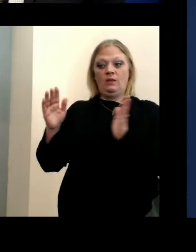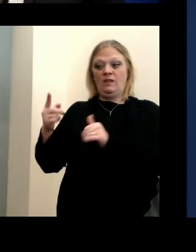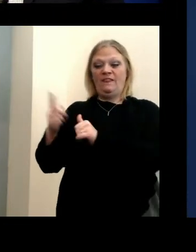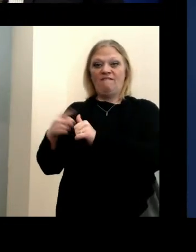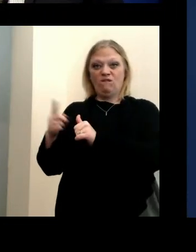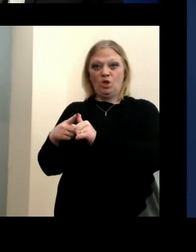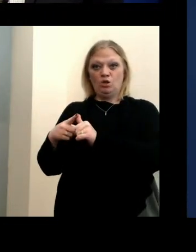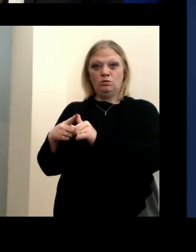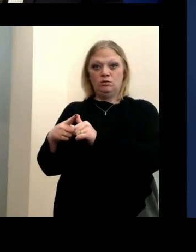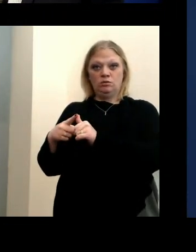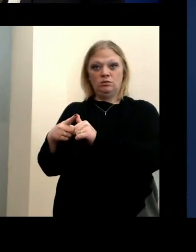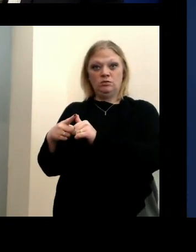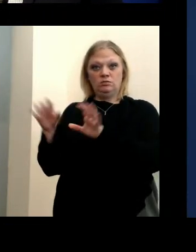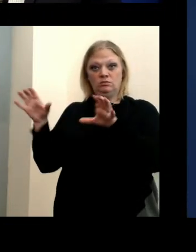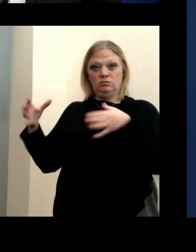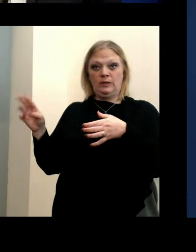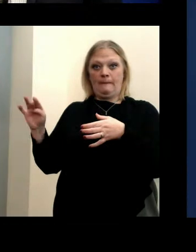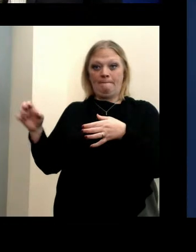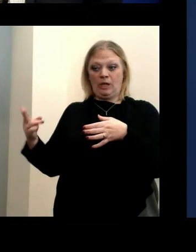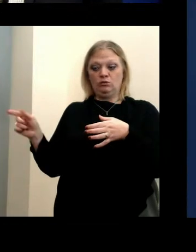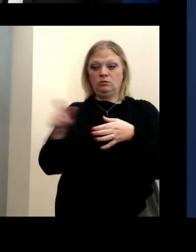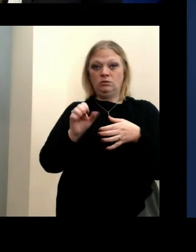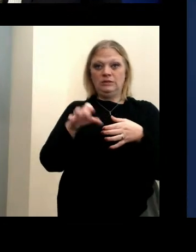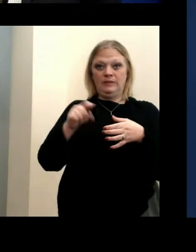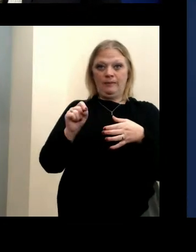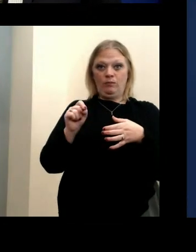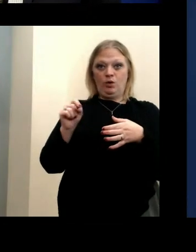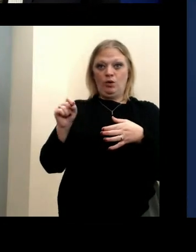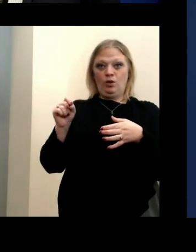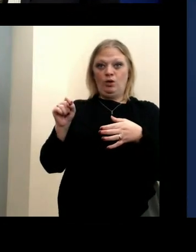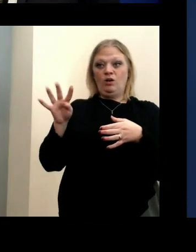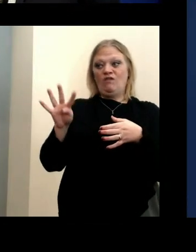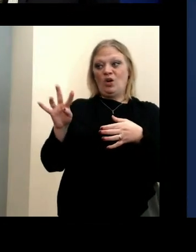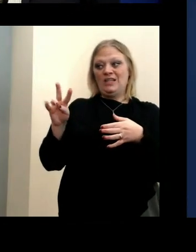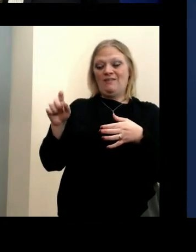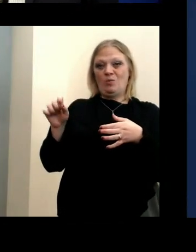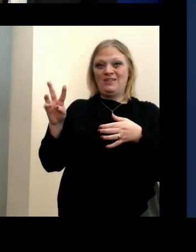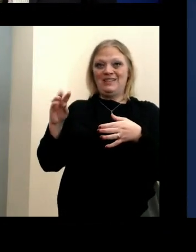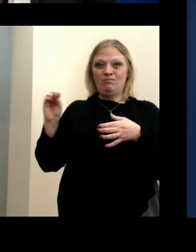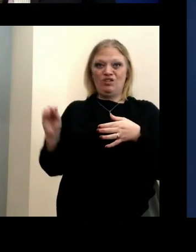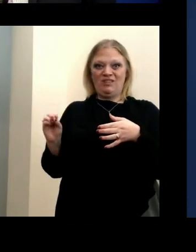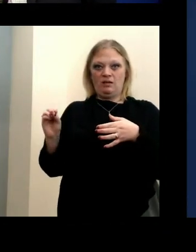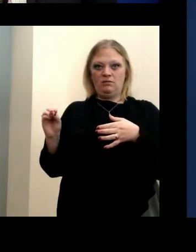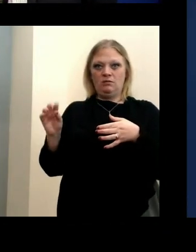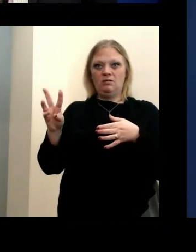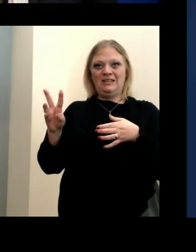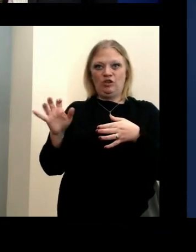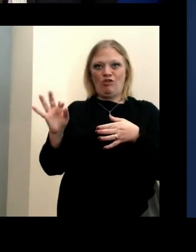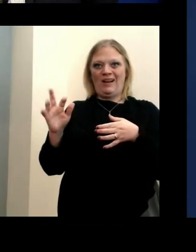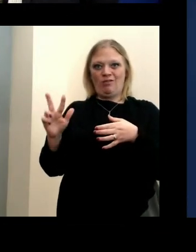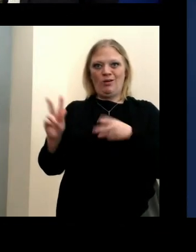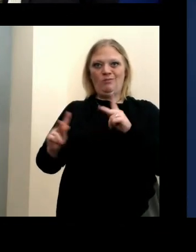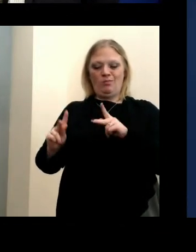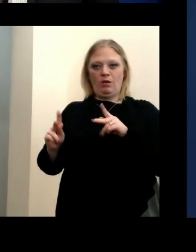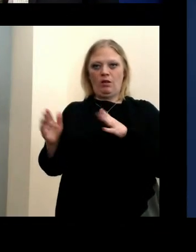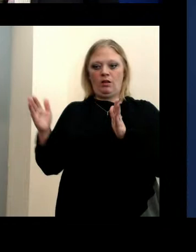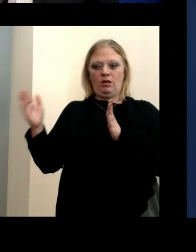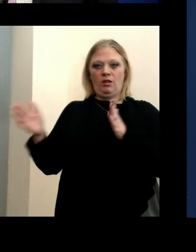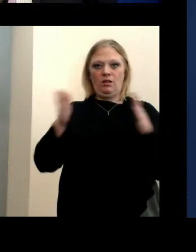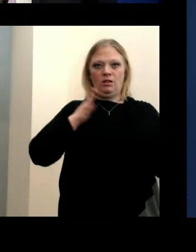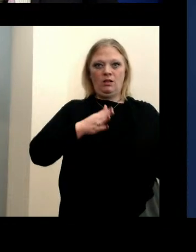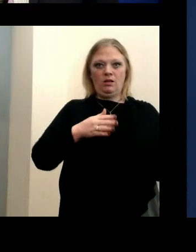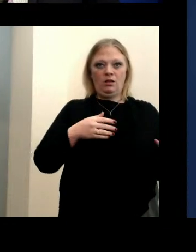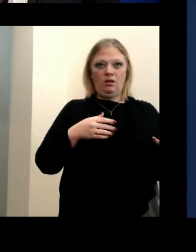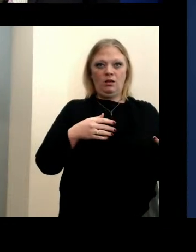47.6% of the people have died in Erie County from COVID, or 693. So even though it's a shorter period and we have